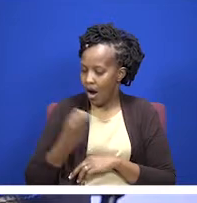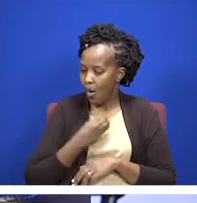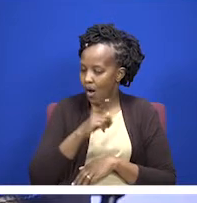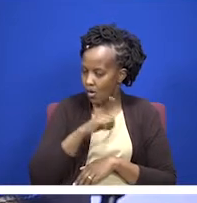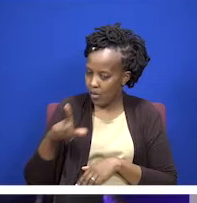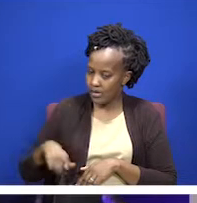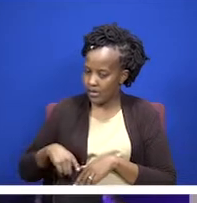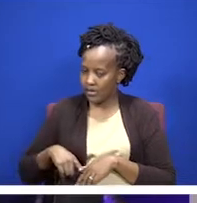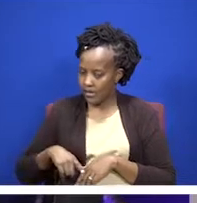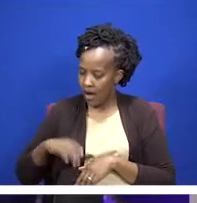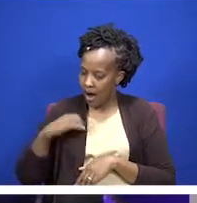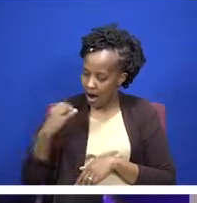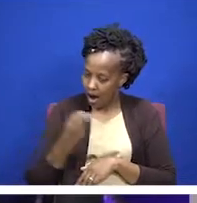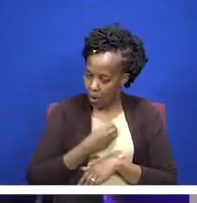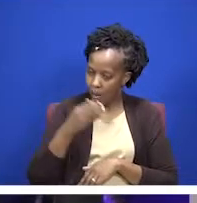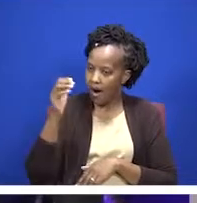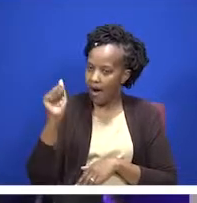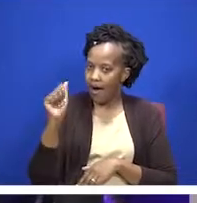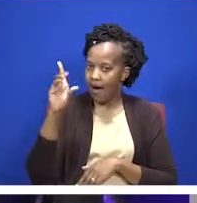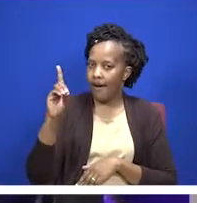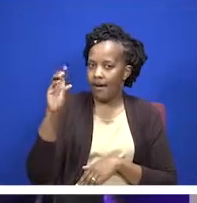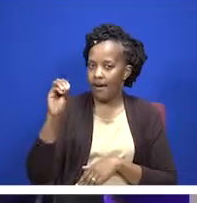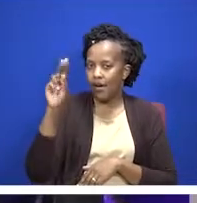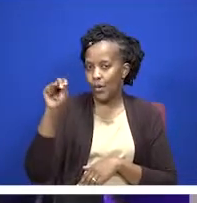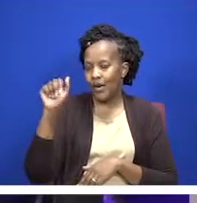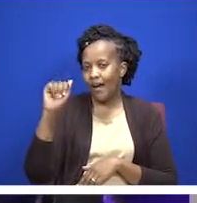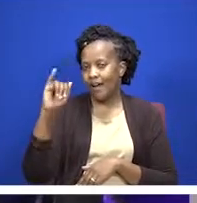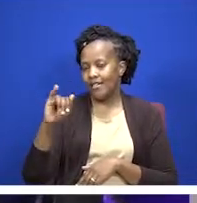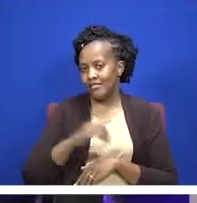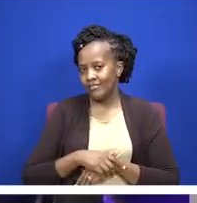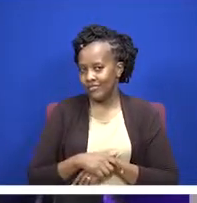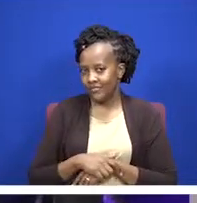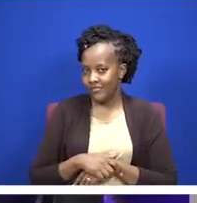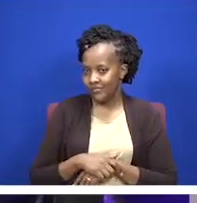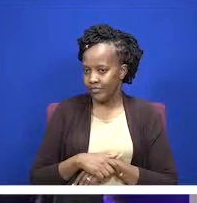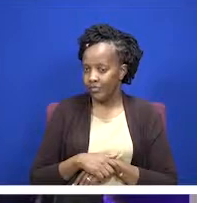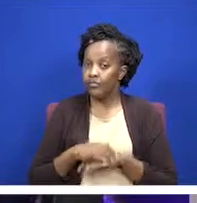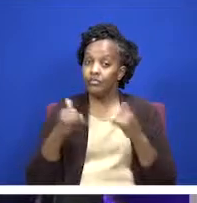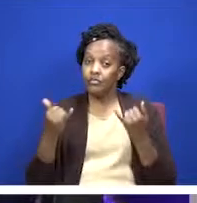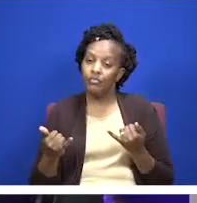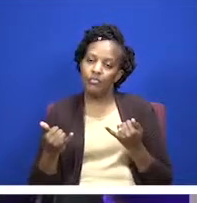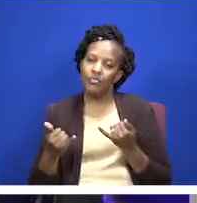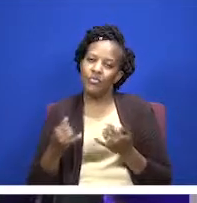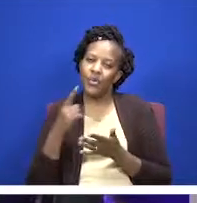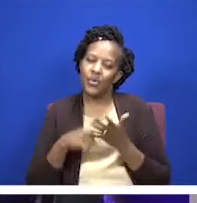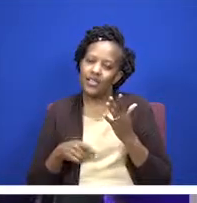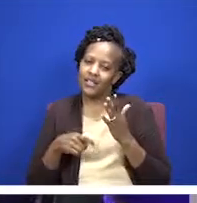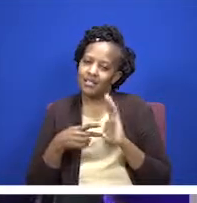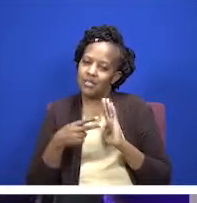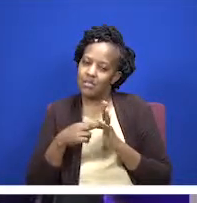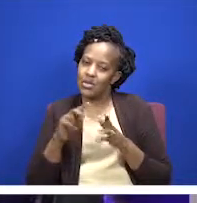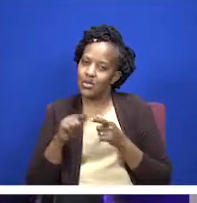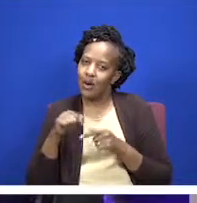can also say that he is a rewarder of those who are faithful unto him. Now, what does this mean to